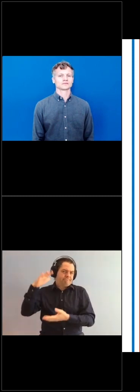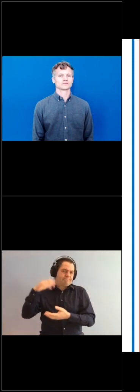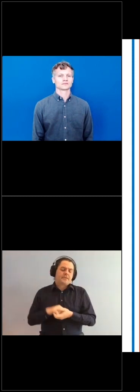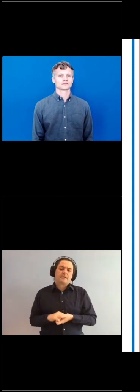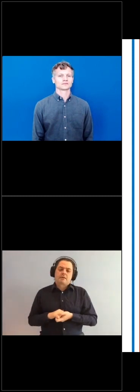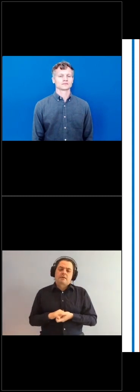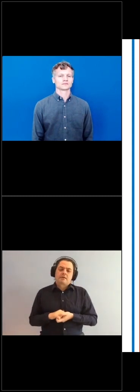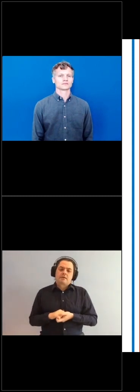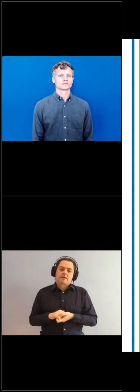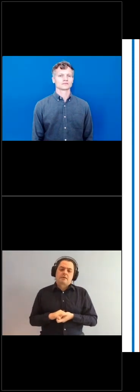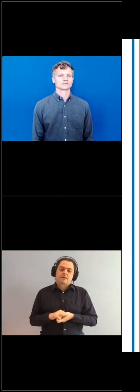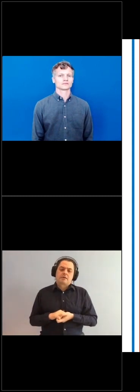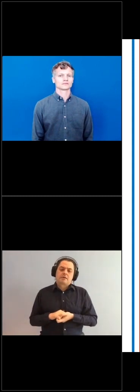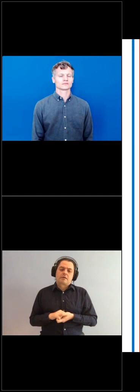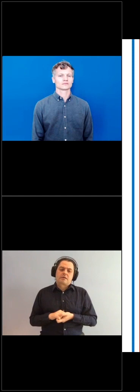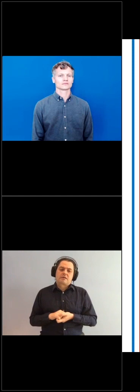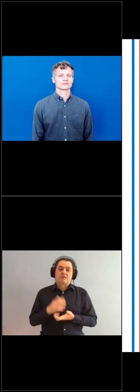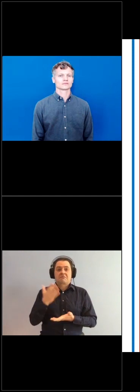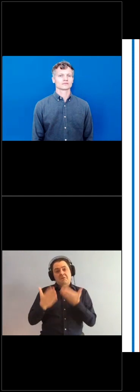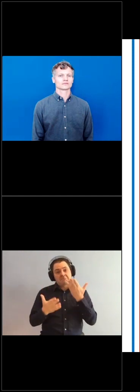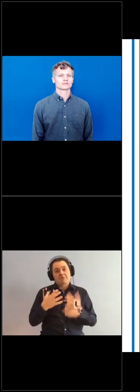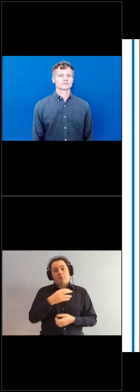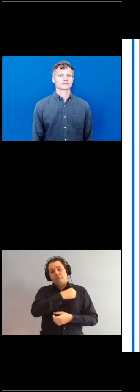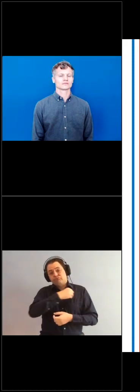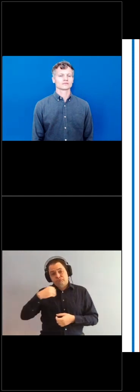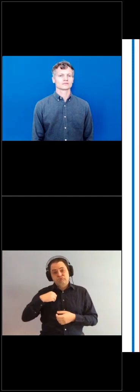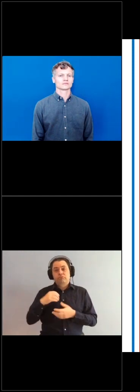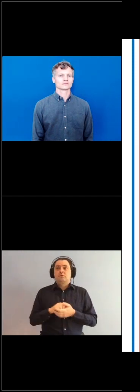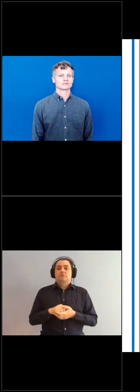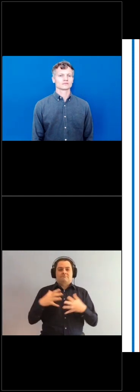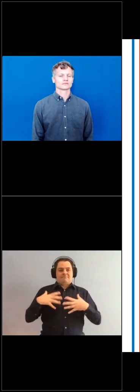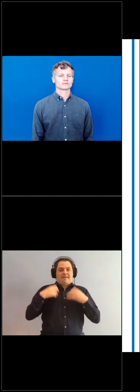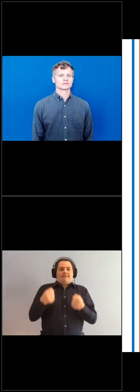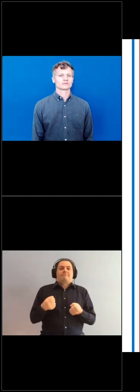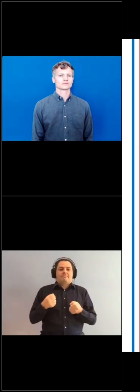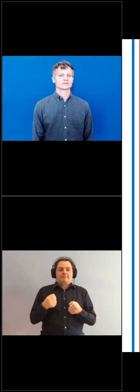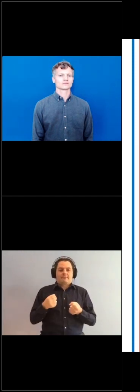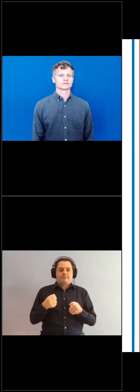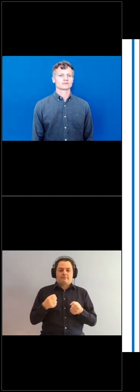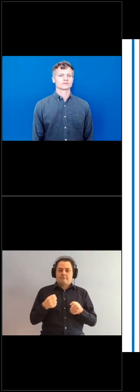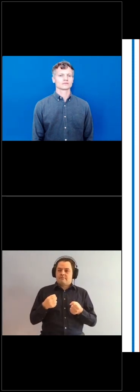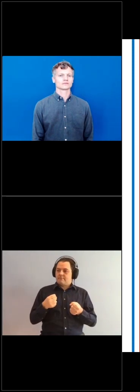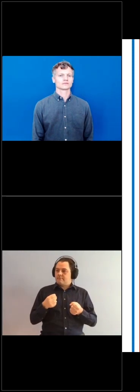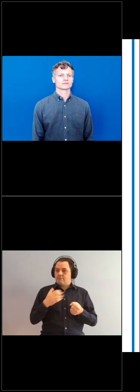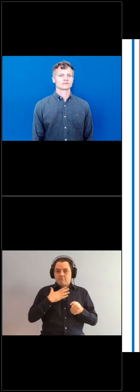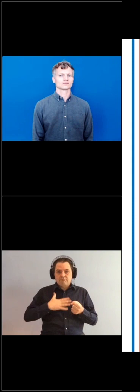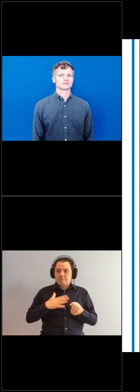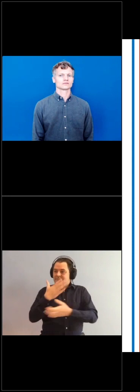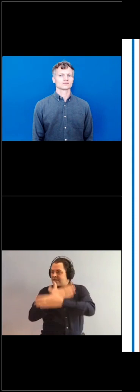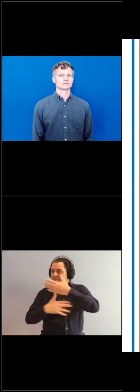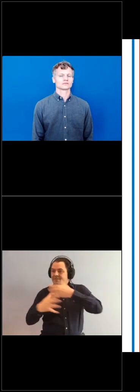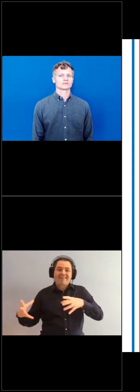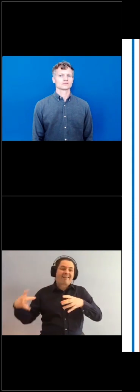that health actors lack awareness on inclusion that is causing persons with disability to be